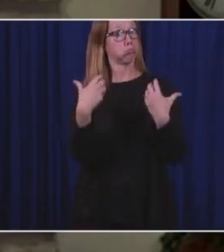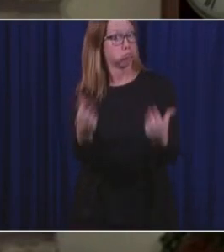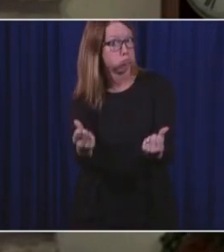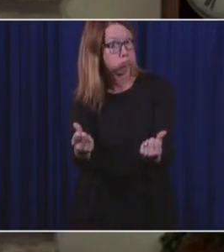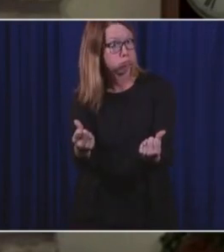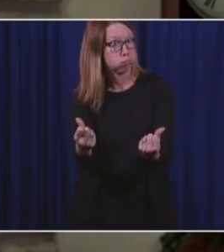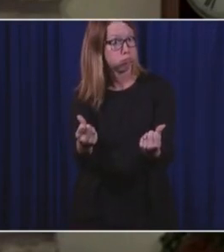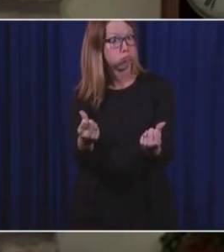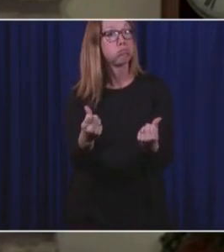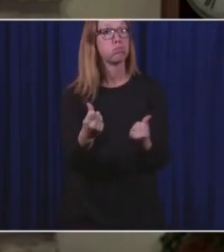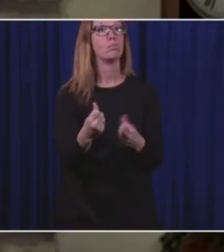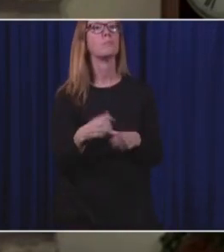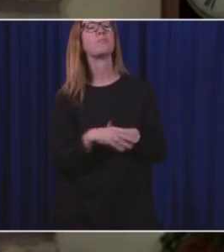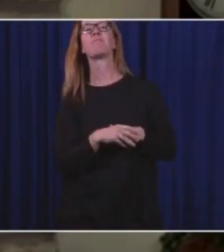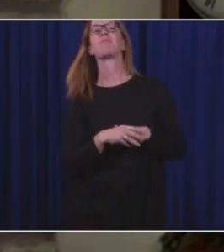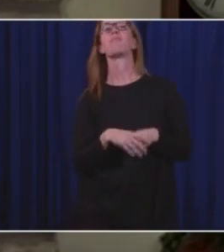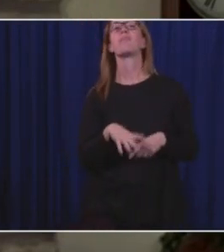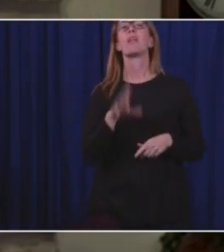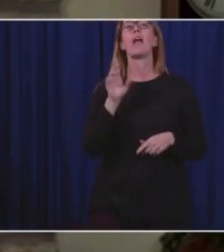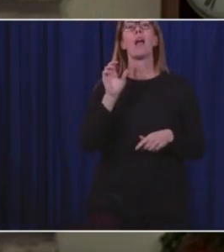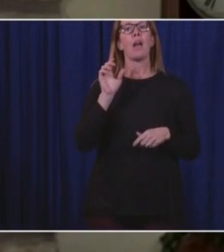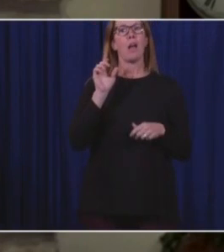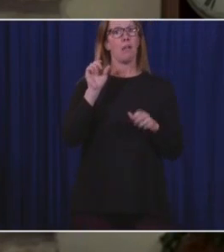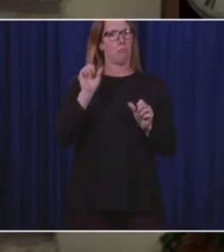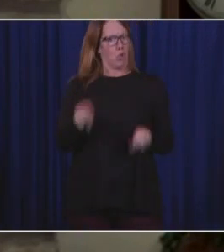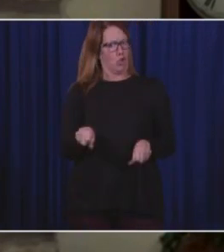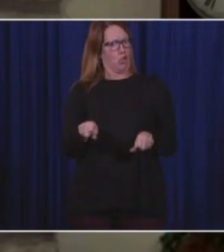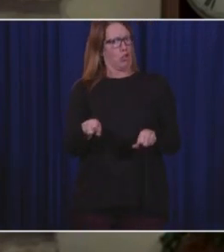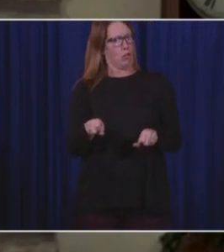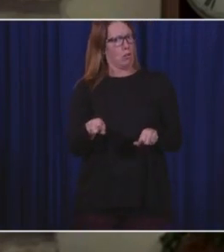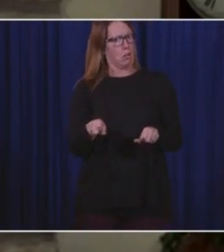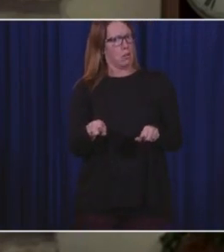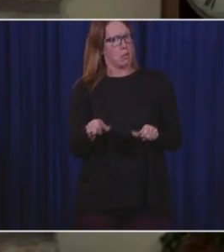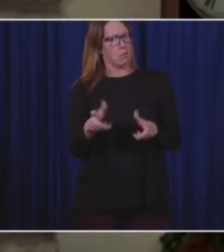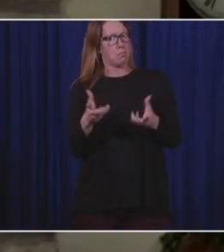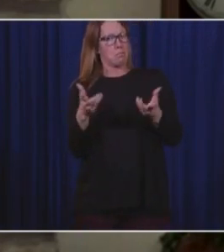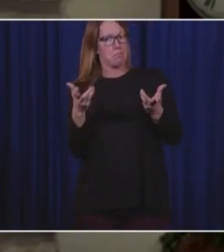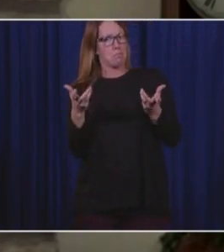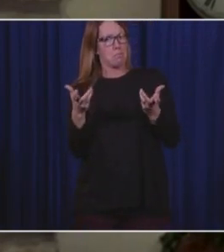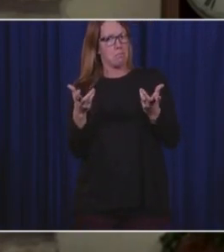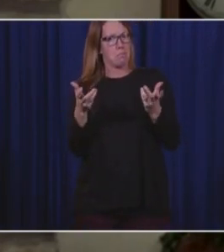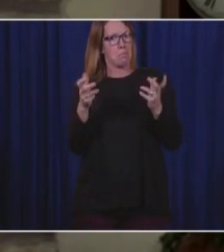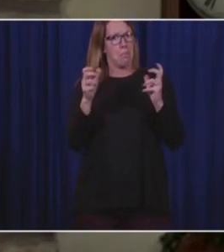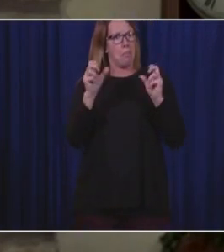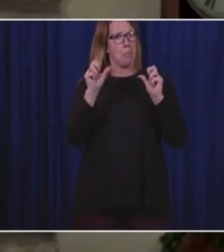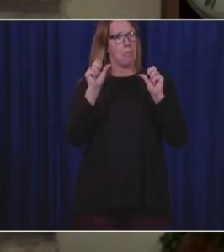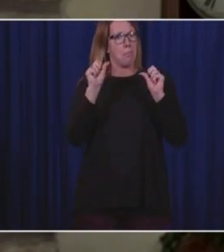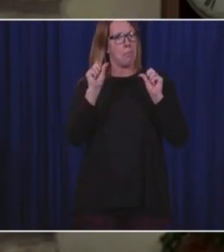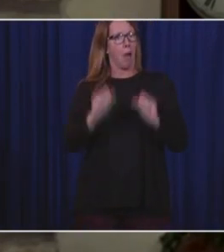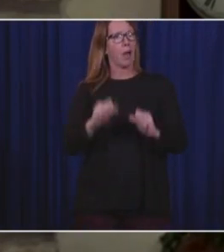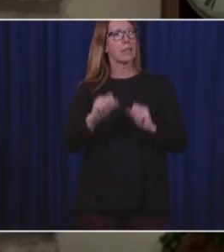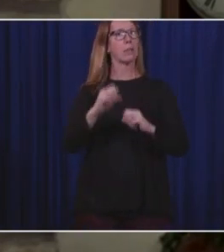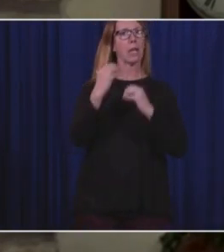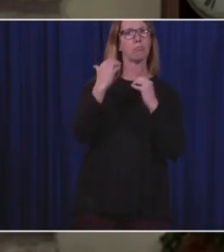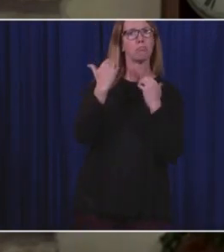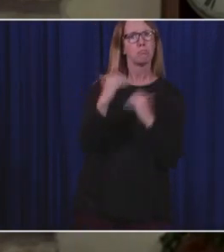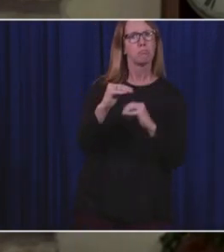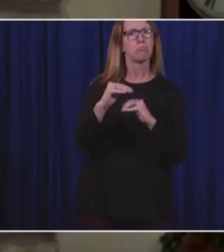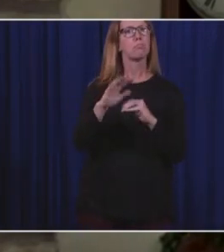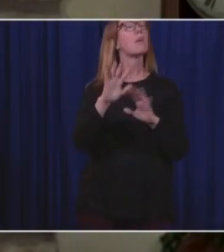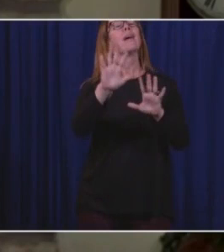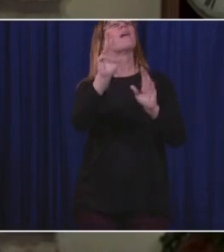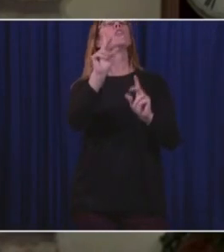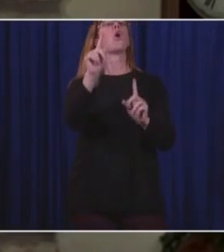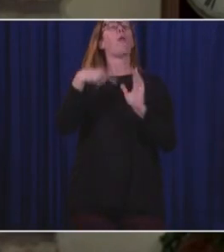vaccine distribution list could greatly increase the ability to stem the infection rate of the virus, aka folks that have already